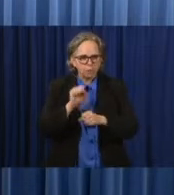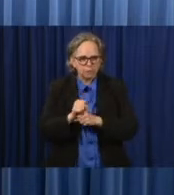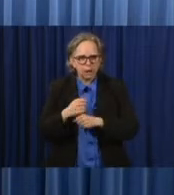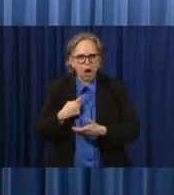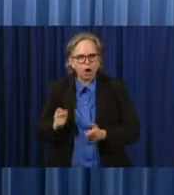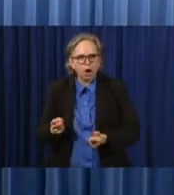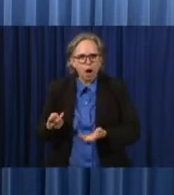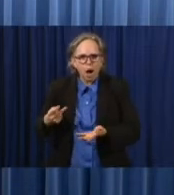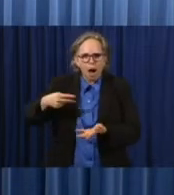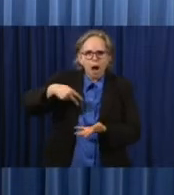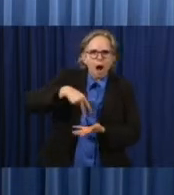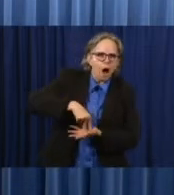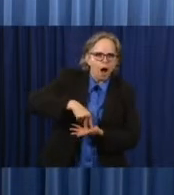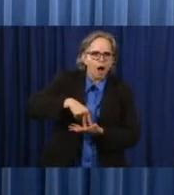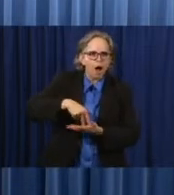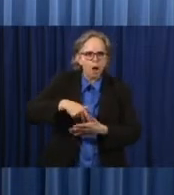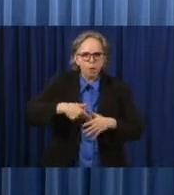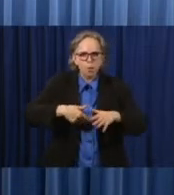myself.